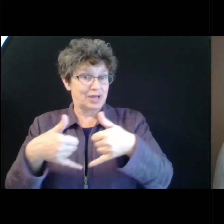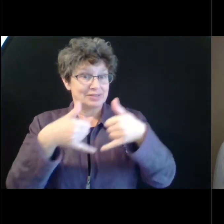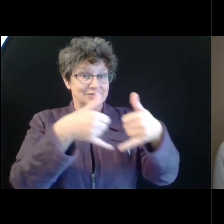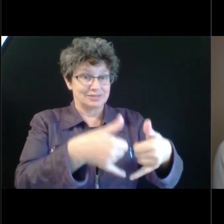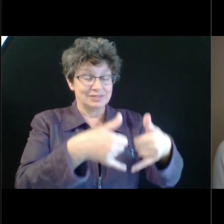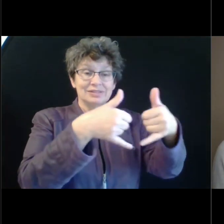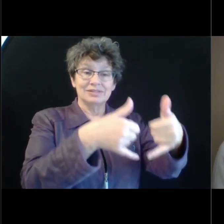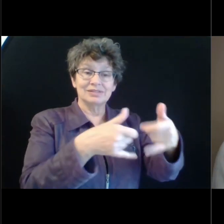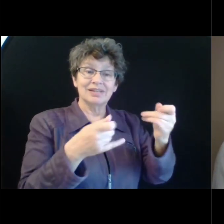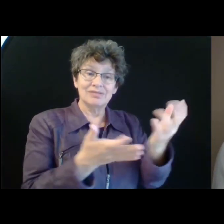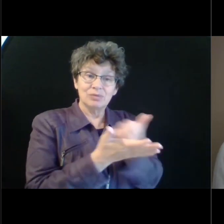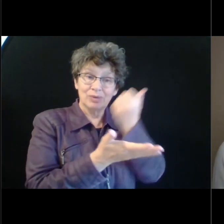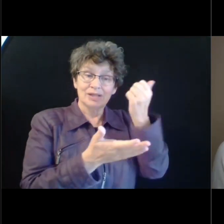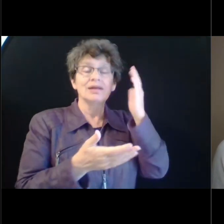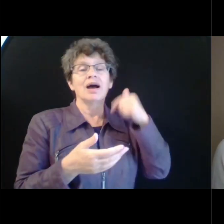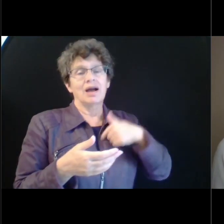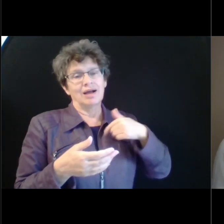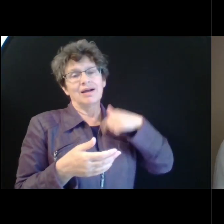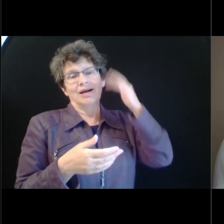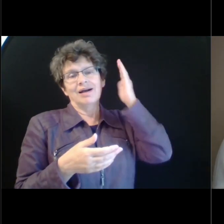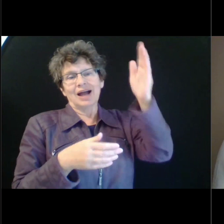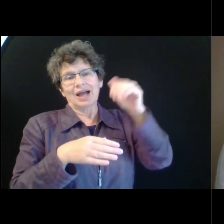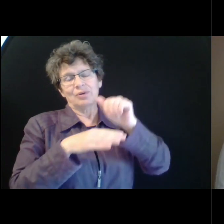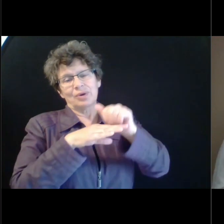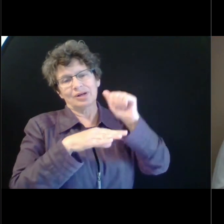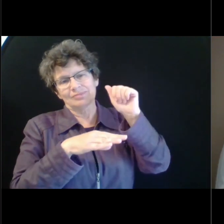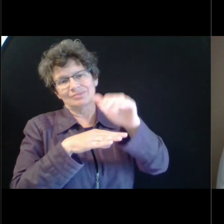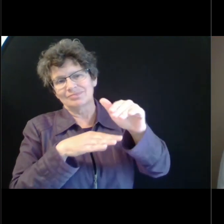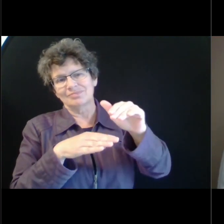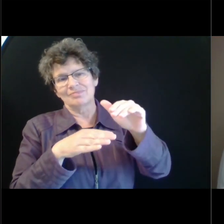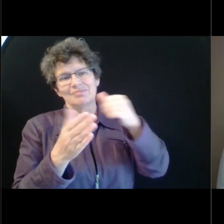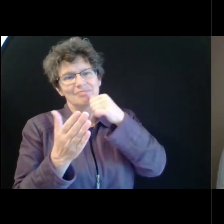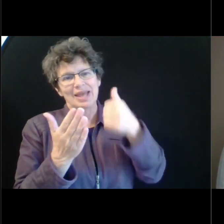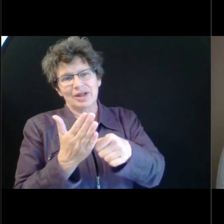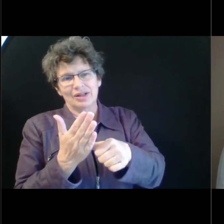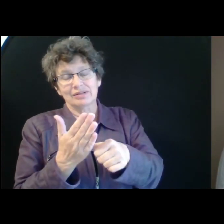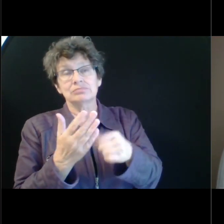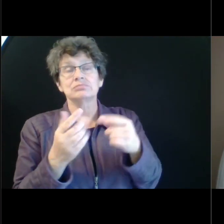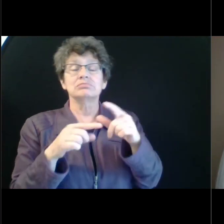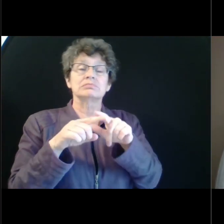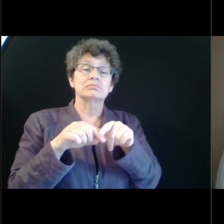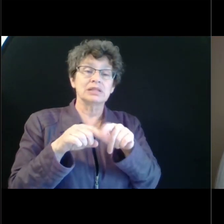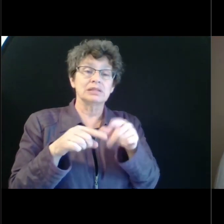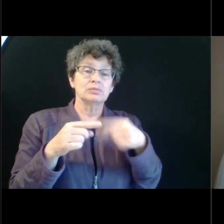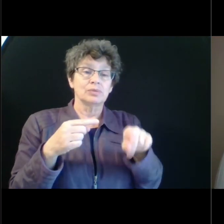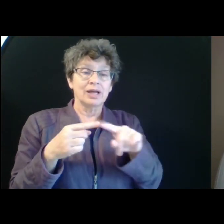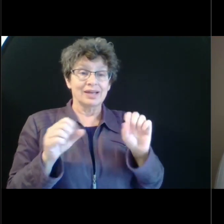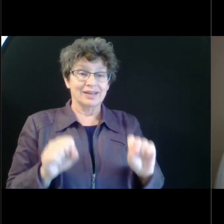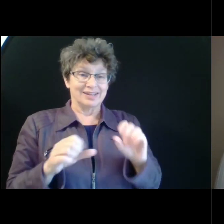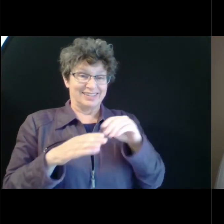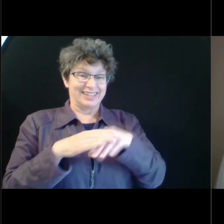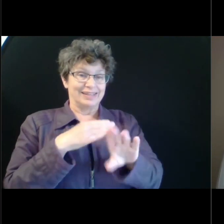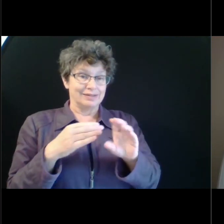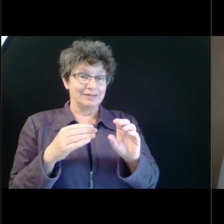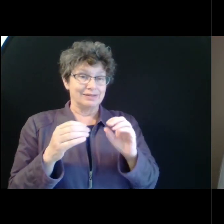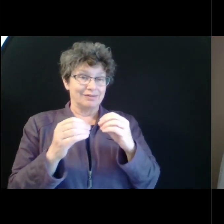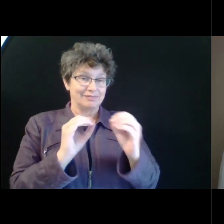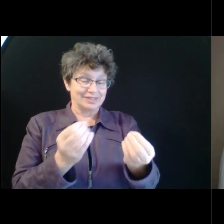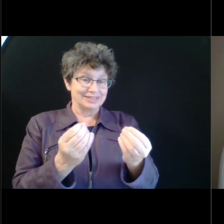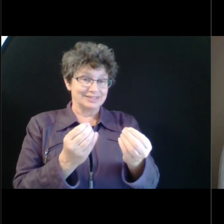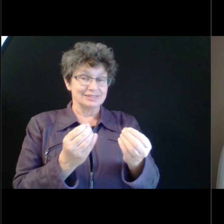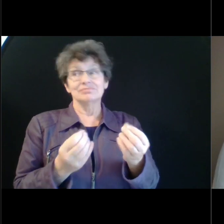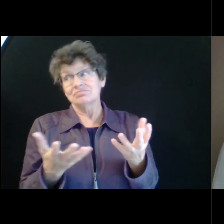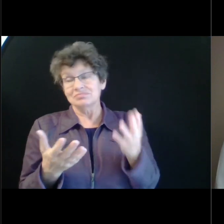afterwards, depending on when I can get into the office. So be patient with me. It'll be a nice surprise in your mailbox. And I'm